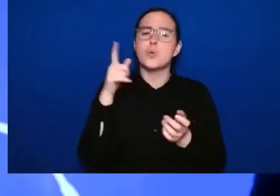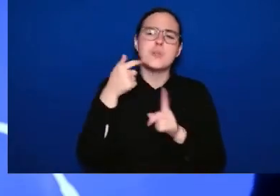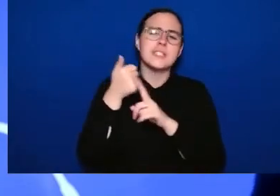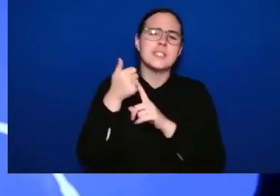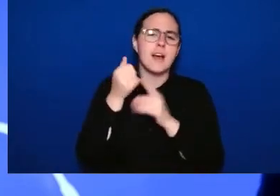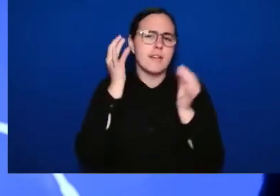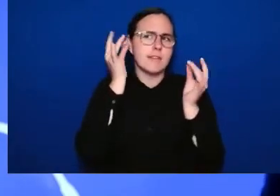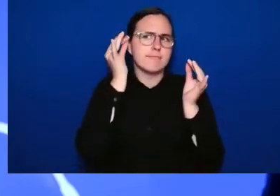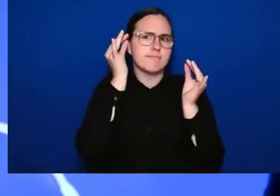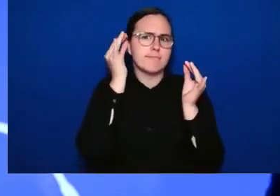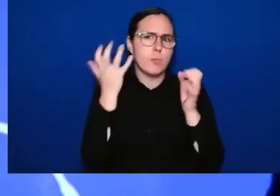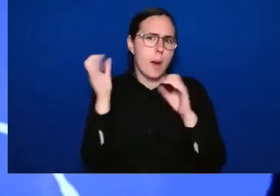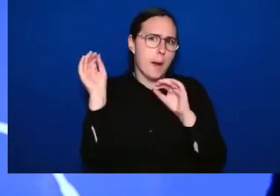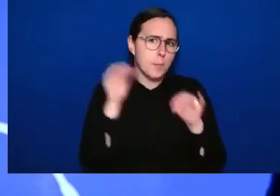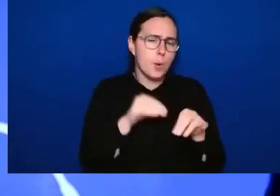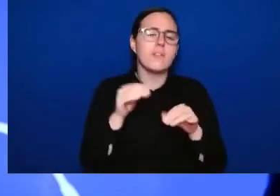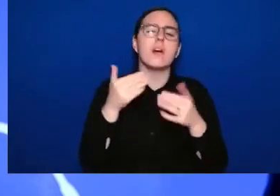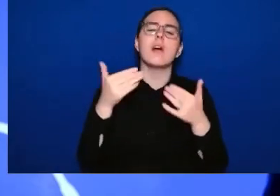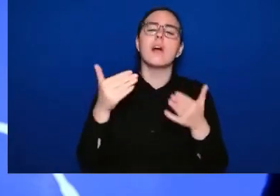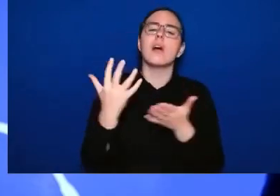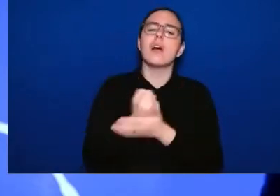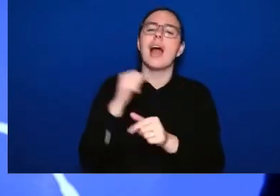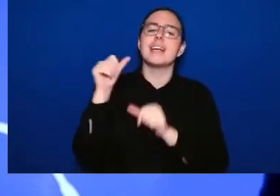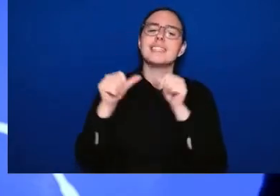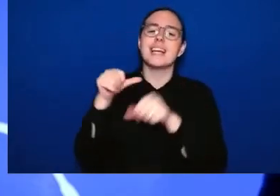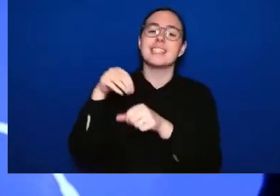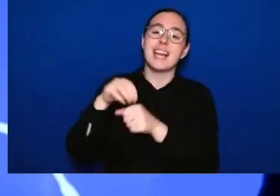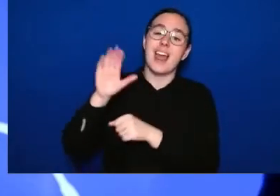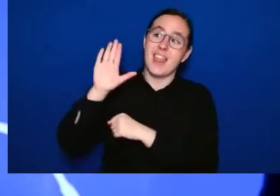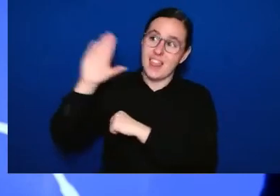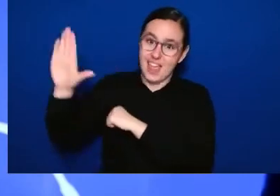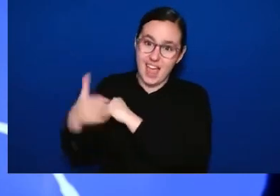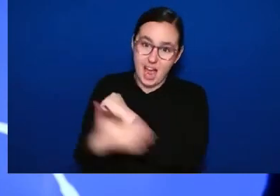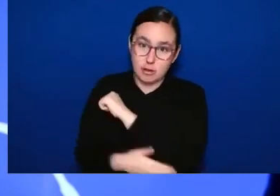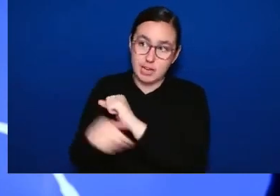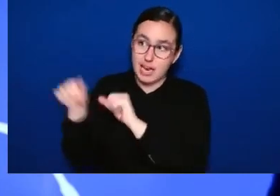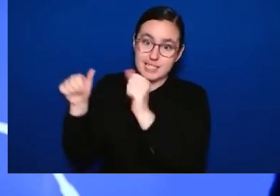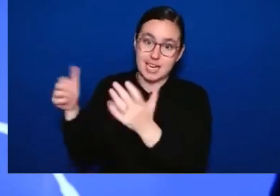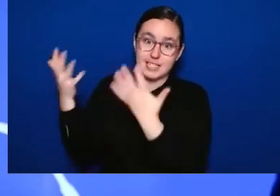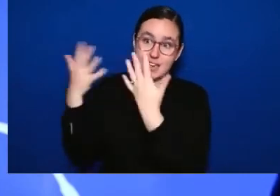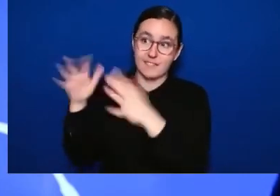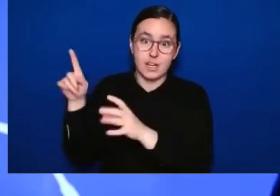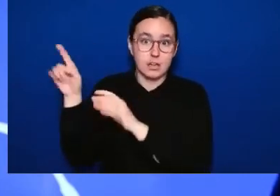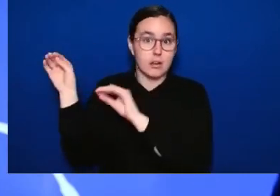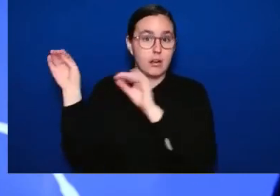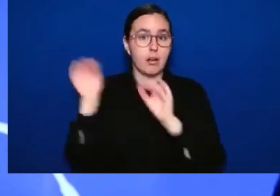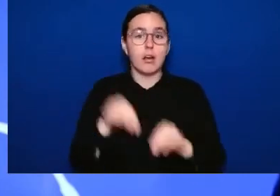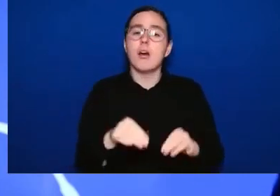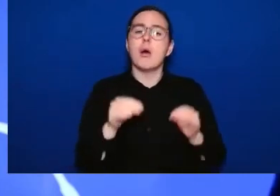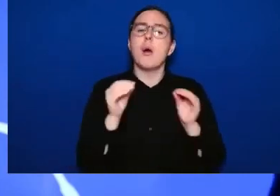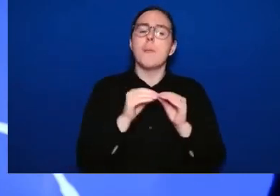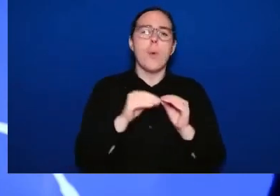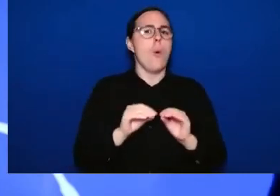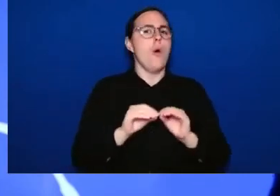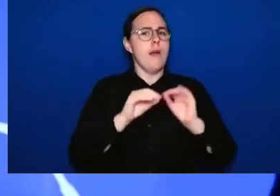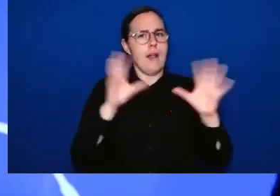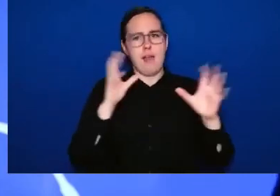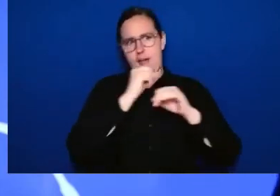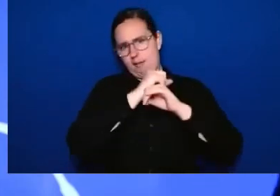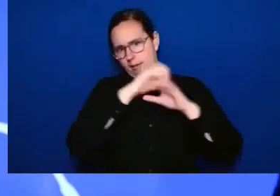the assessment before moving, we are removing this uncertainty and helping them feel comfortable as they plan their new life in British